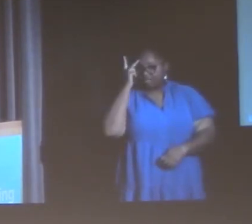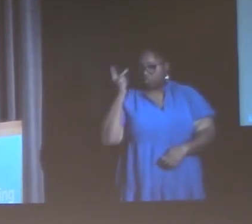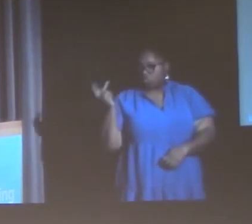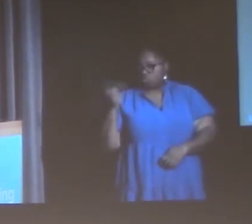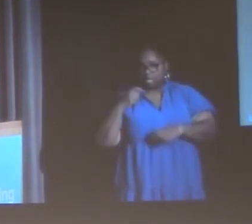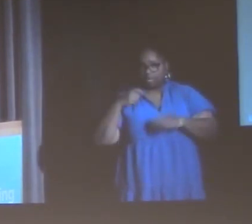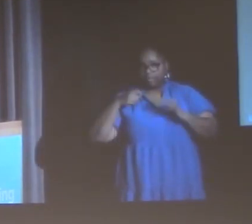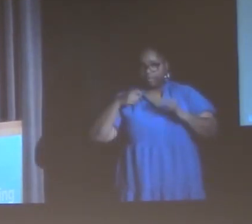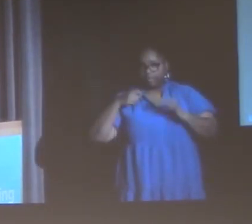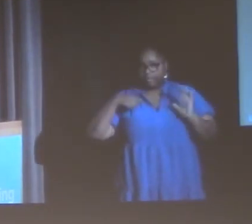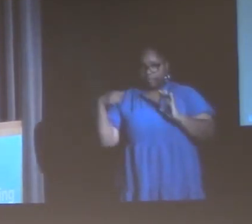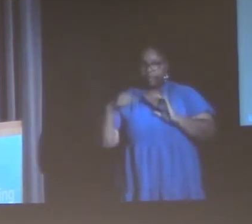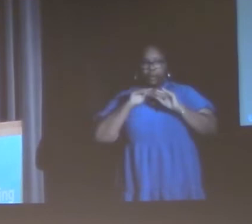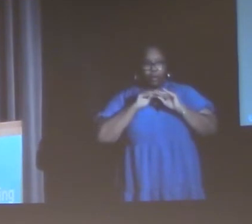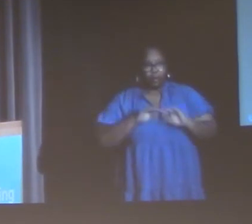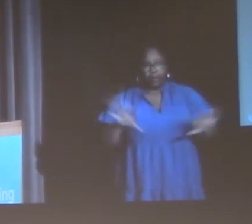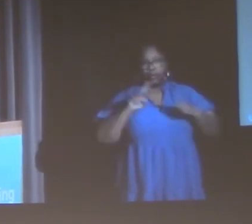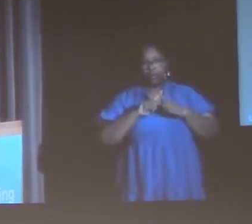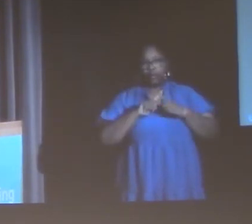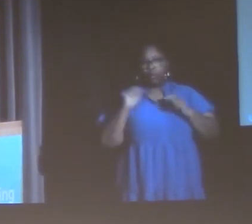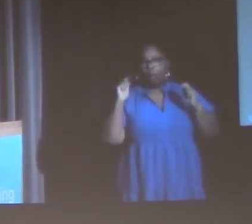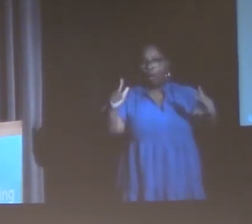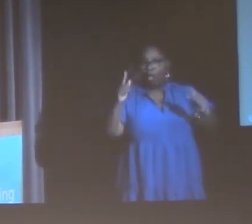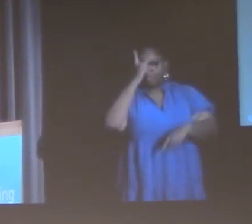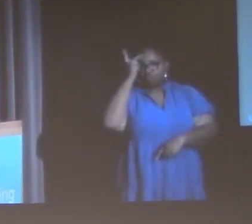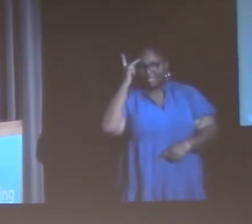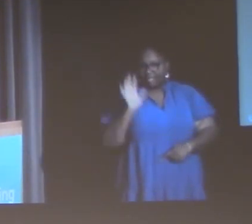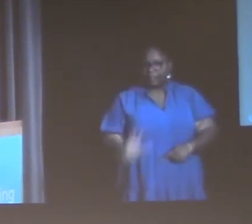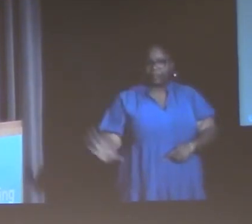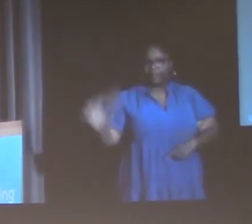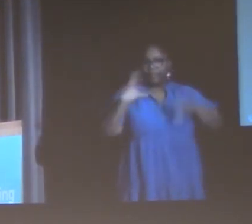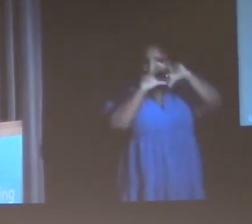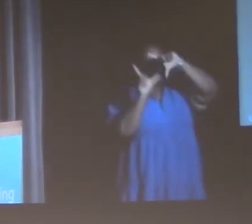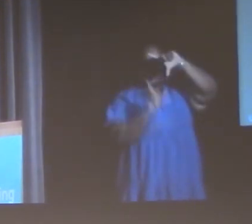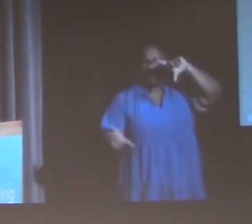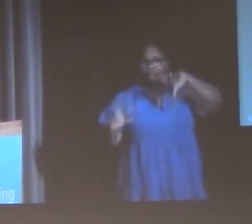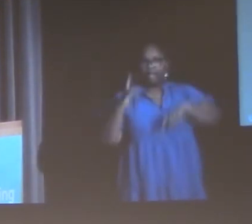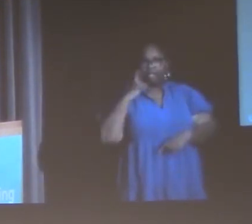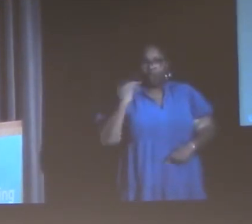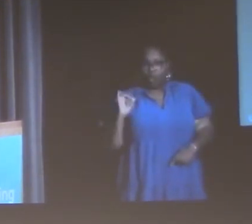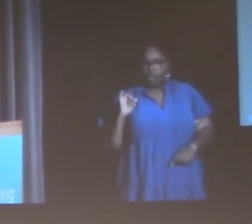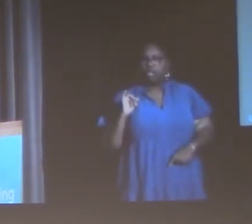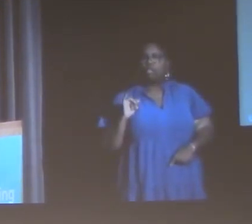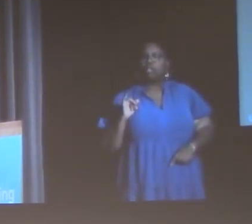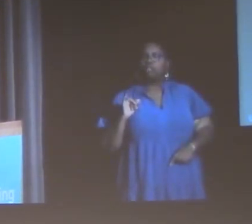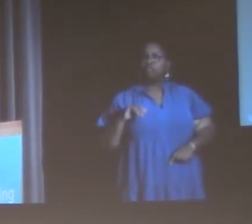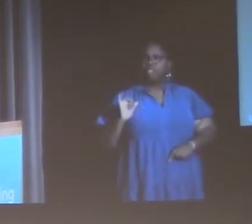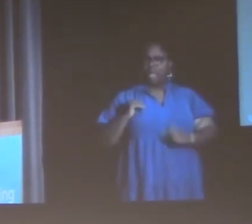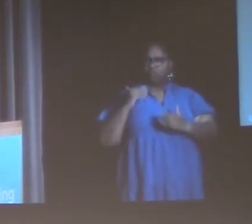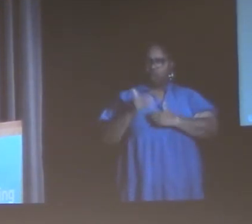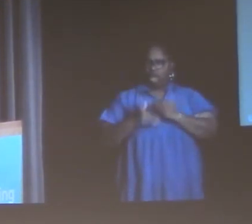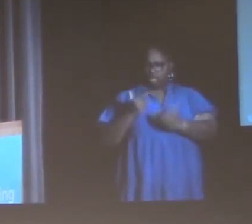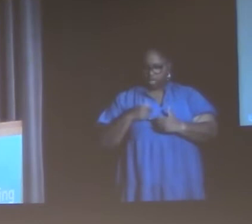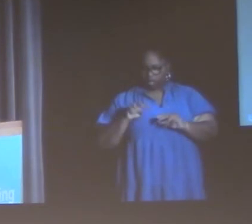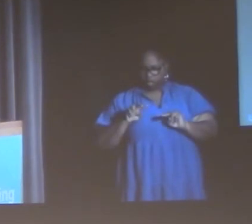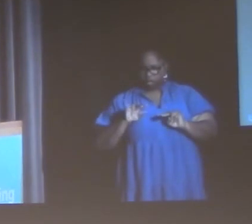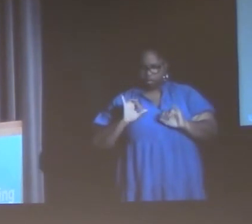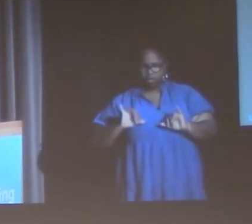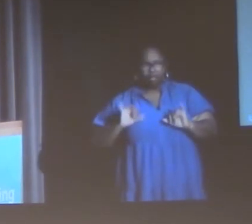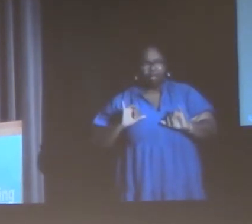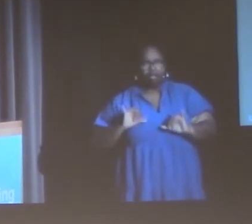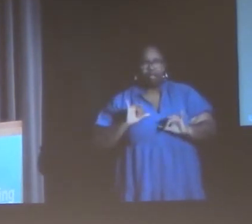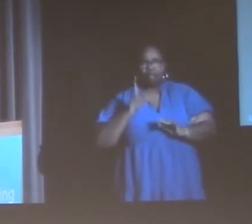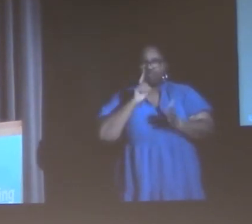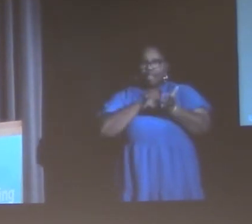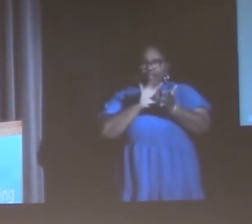that went out to all the prisons in California. And I recognized through that process the impact that had on